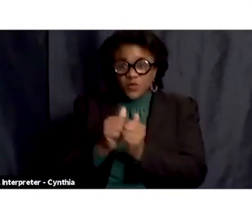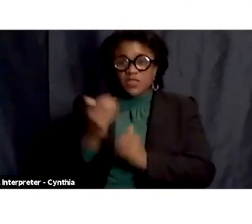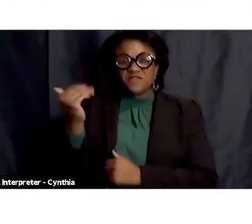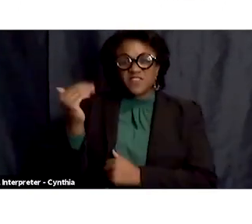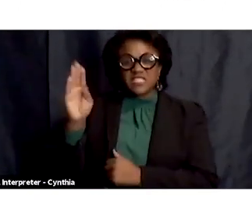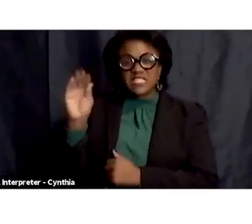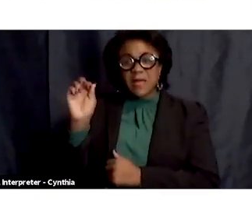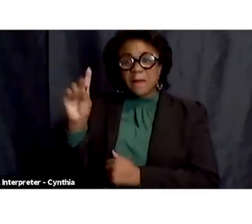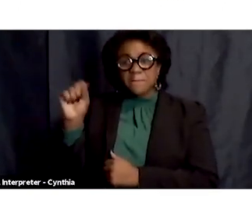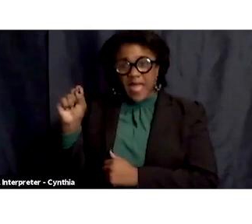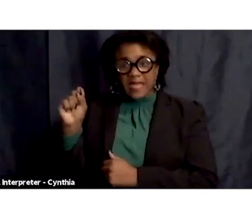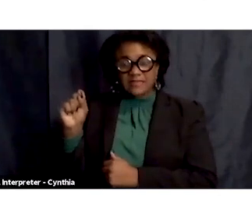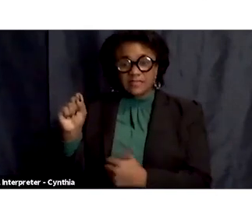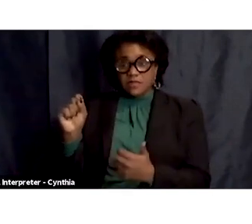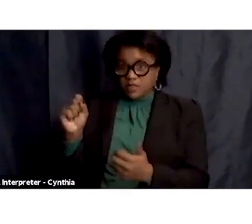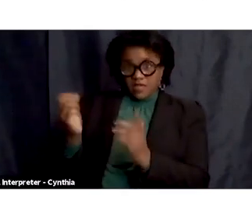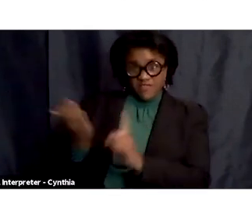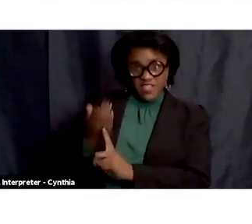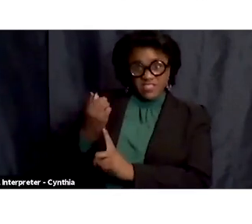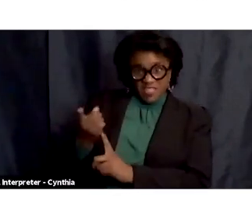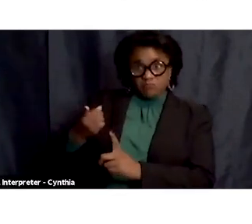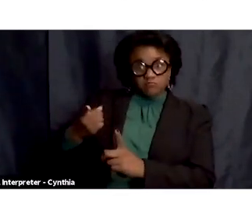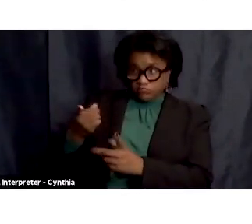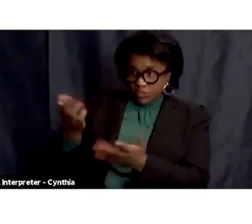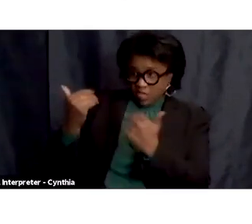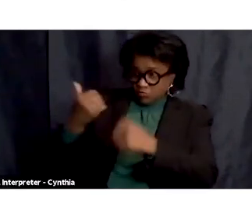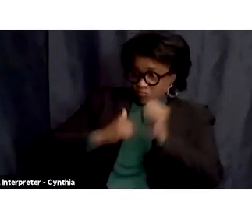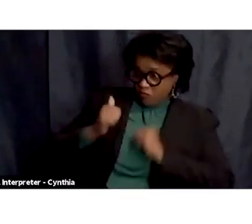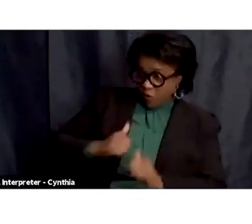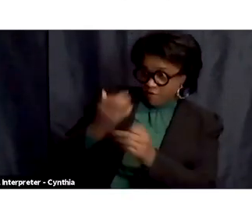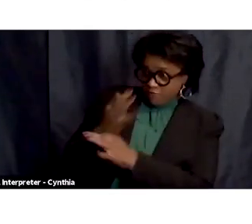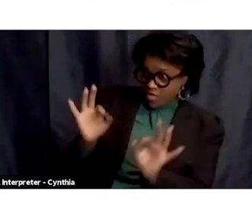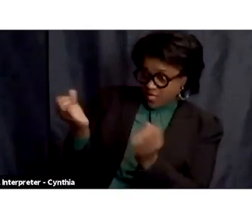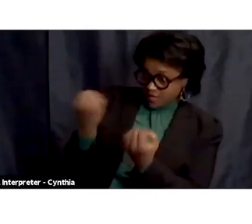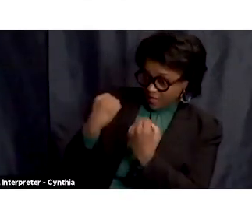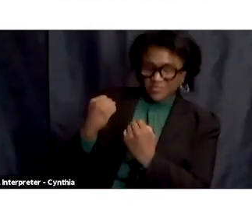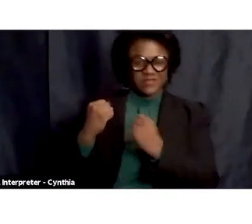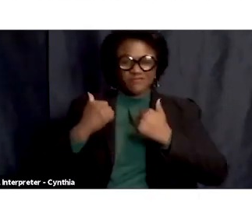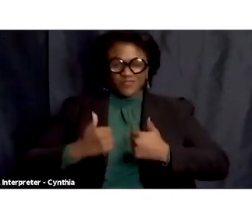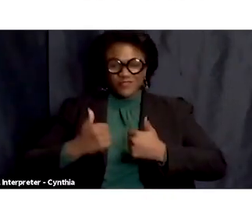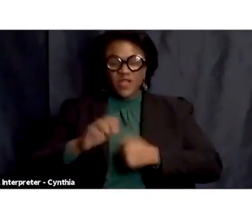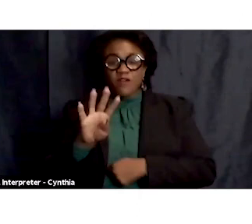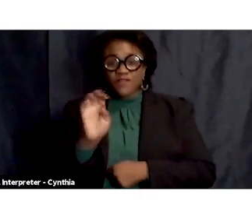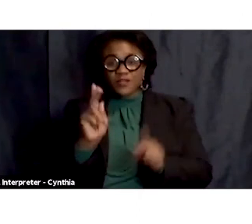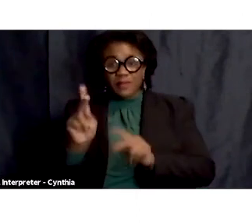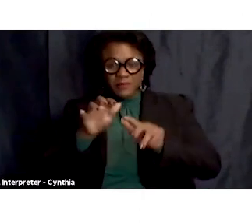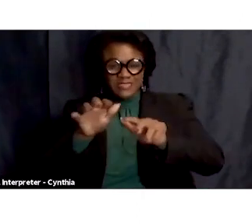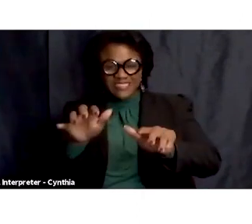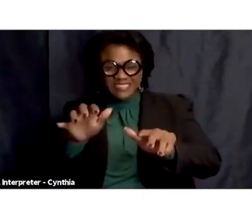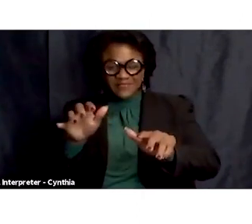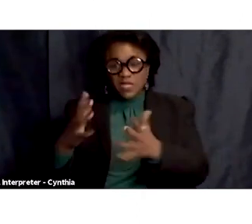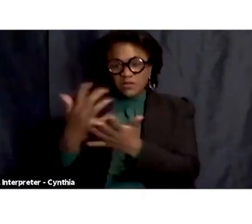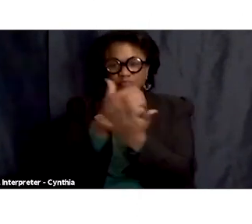bands. I convinced them all to play for free. We had about a room of about 400 people who showed up. We raised